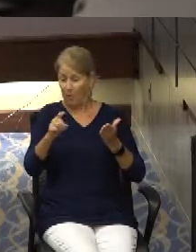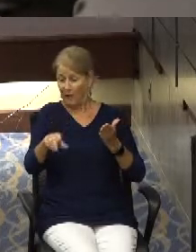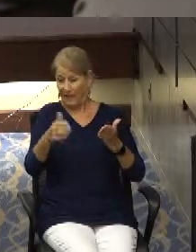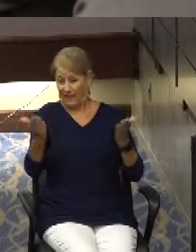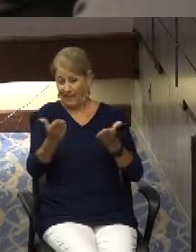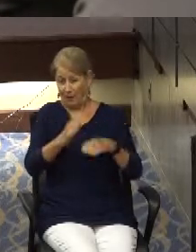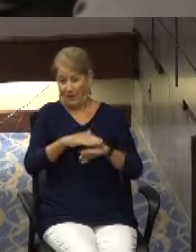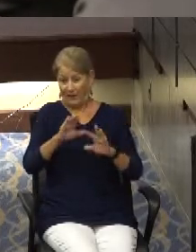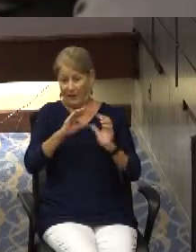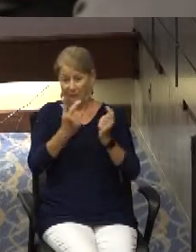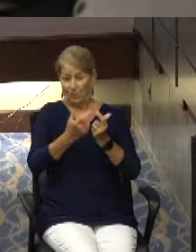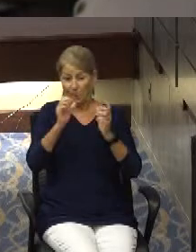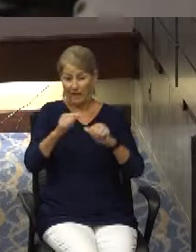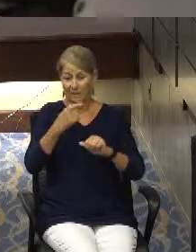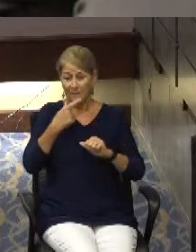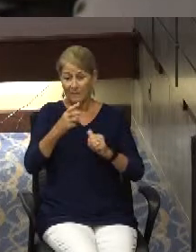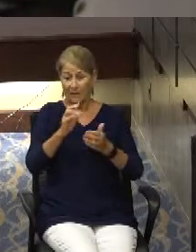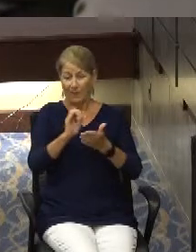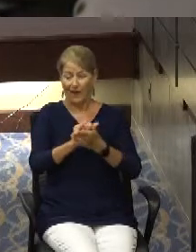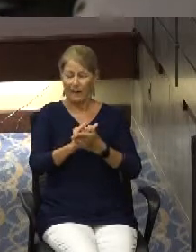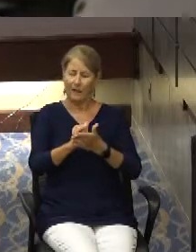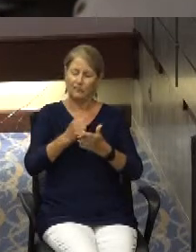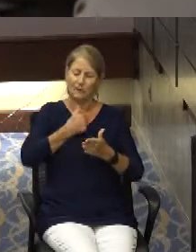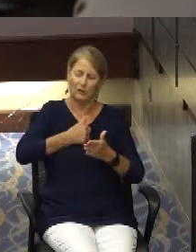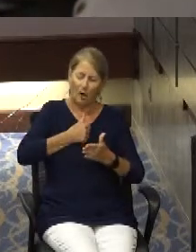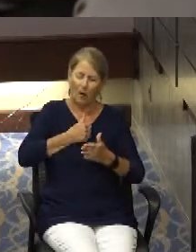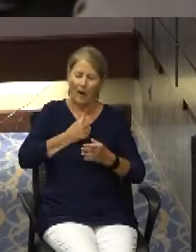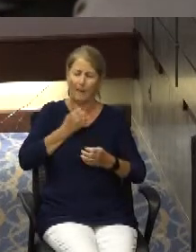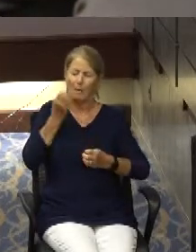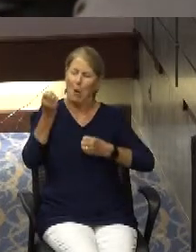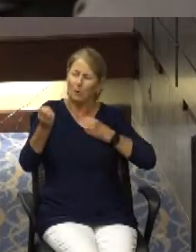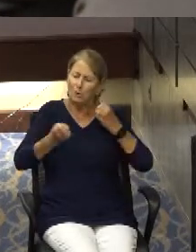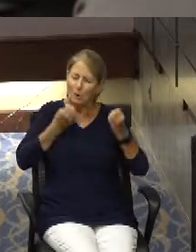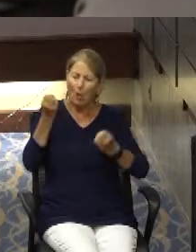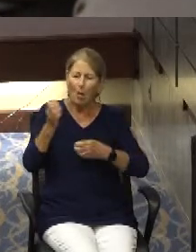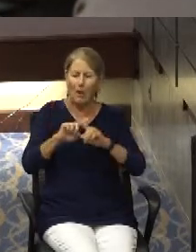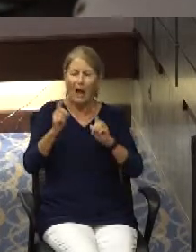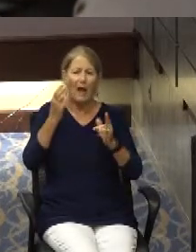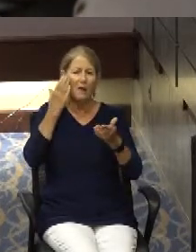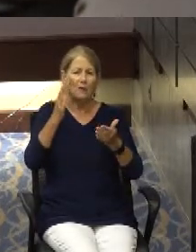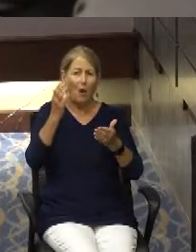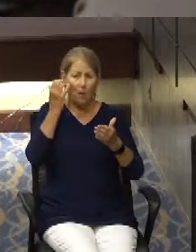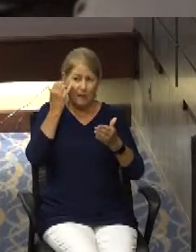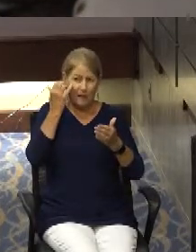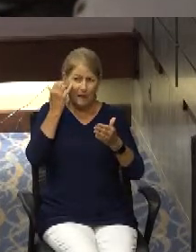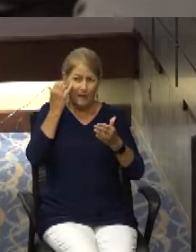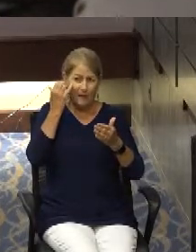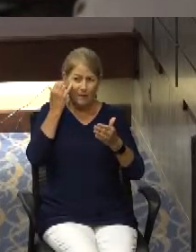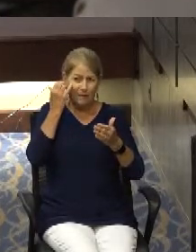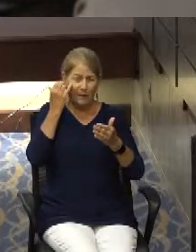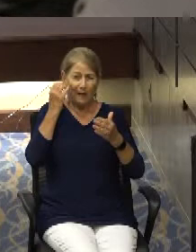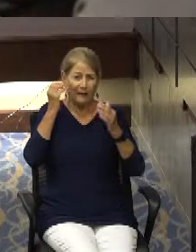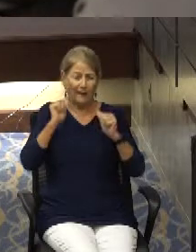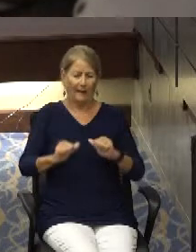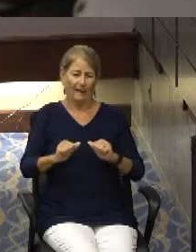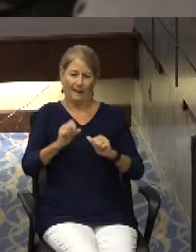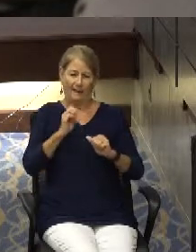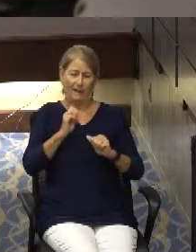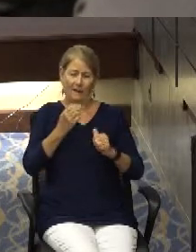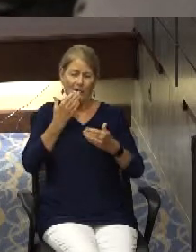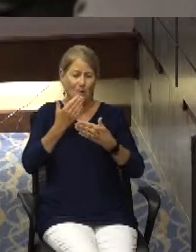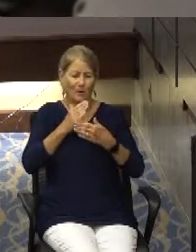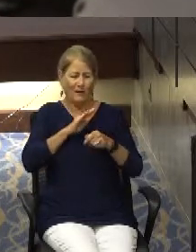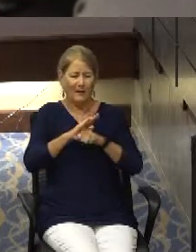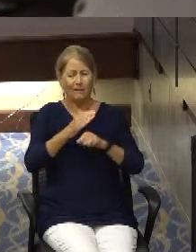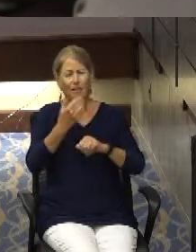I don't mean to be this way. I don't mean to get emotional, but I don't know if I ever really officially thanked you publicly, but